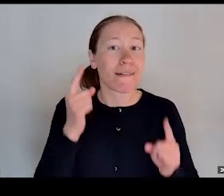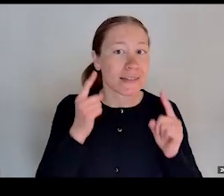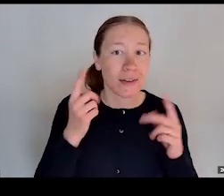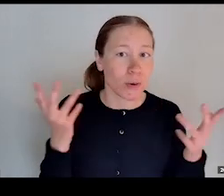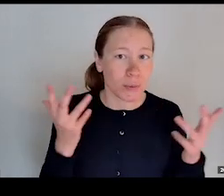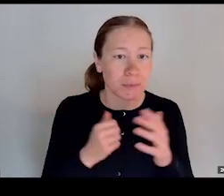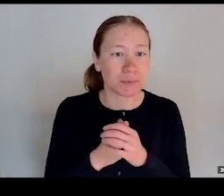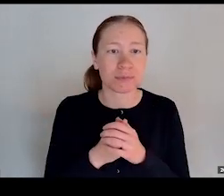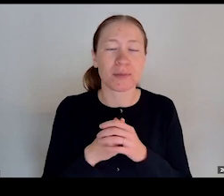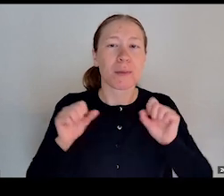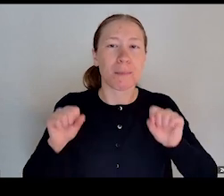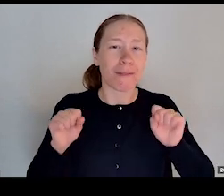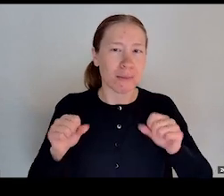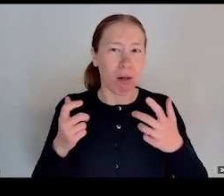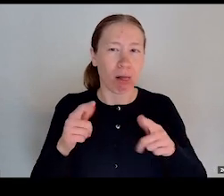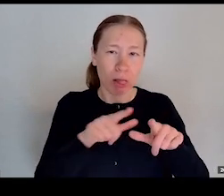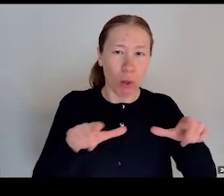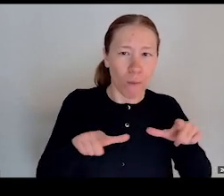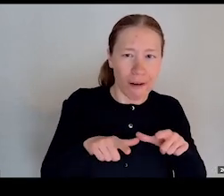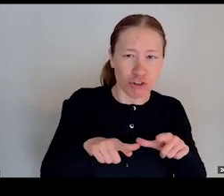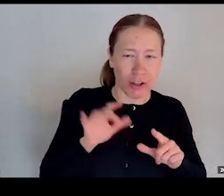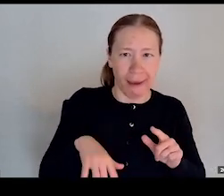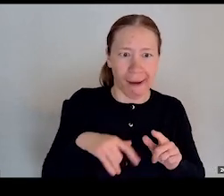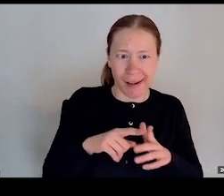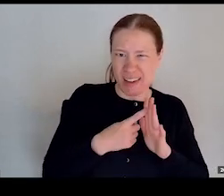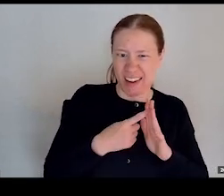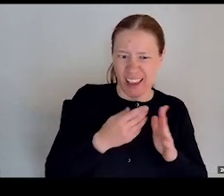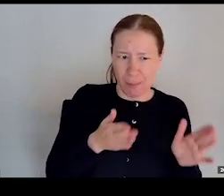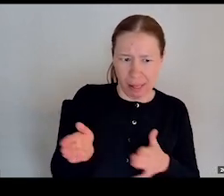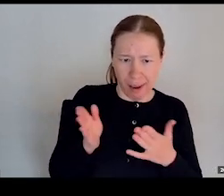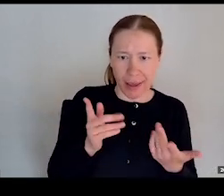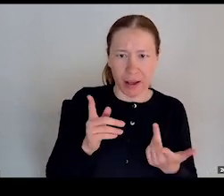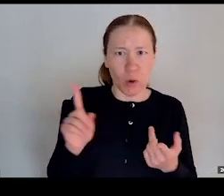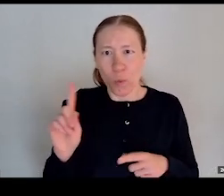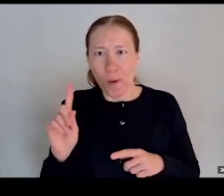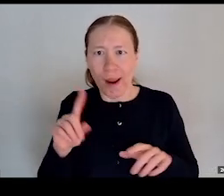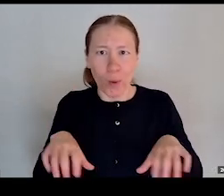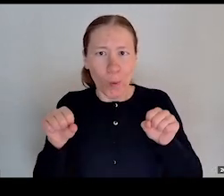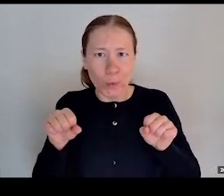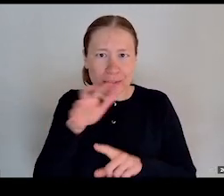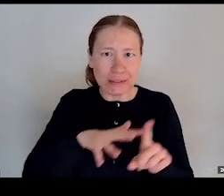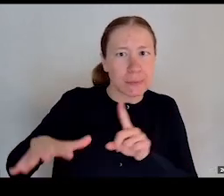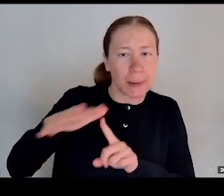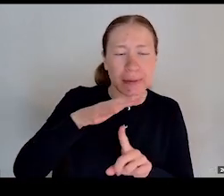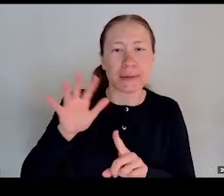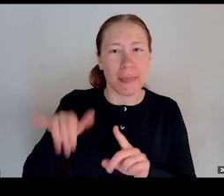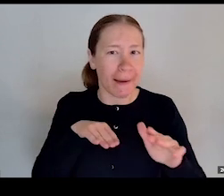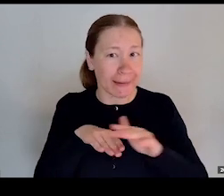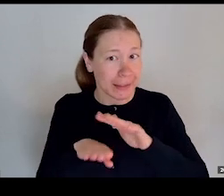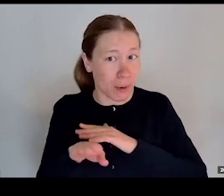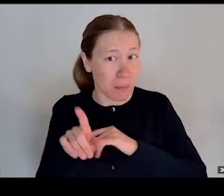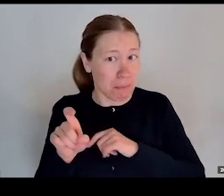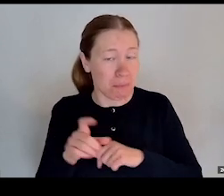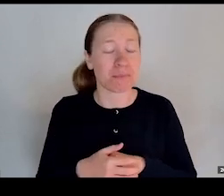the accessible location. So that initial planning, making sure that the space is accessible. Can we